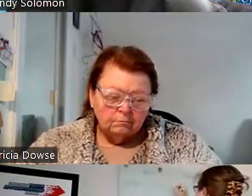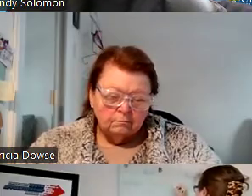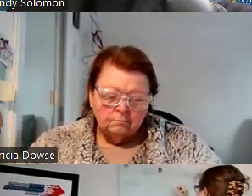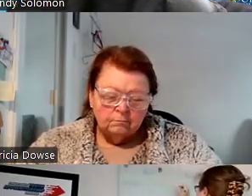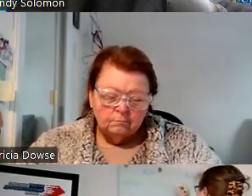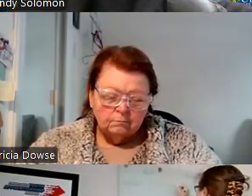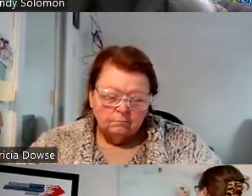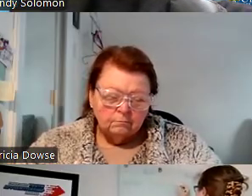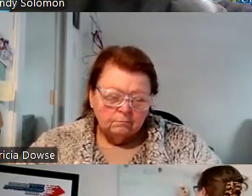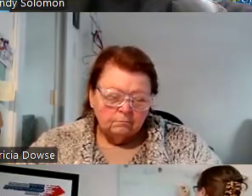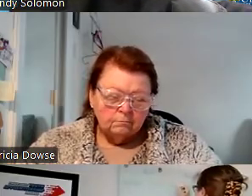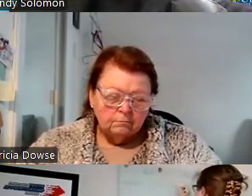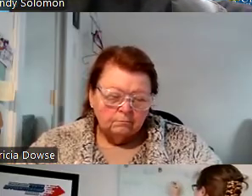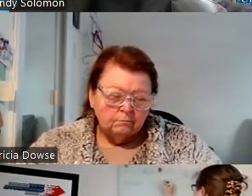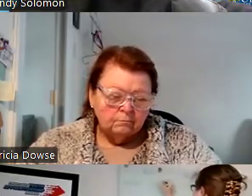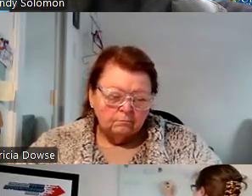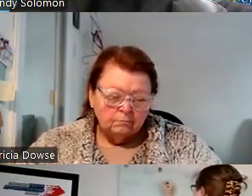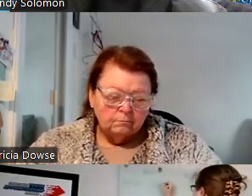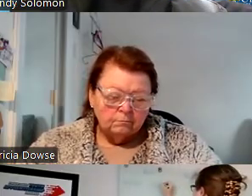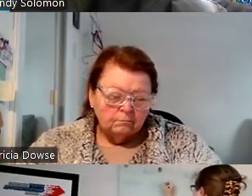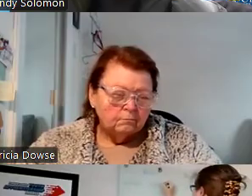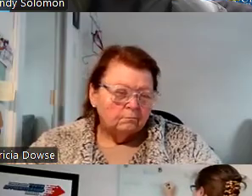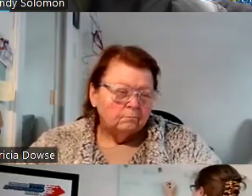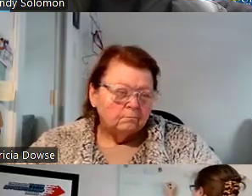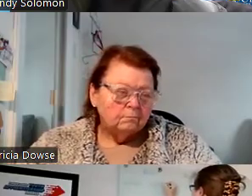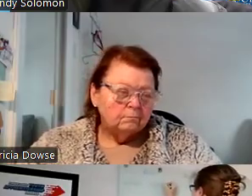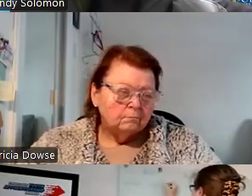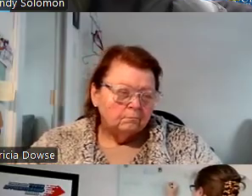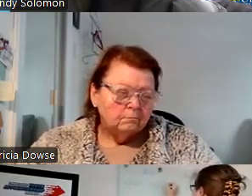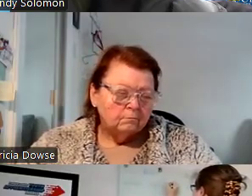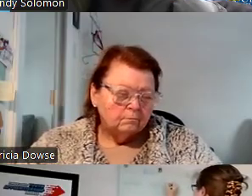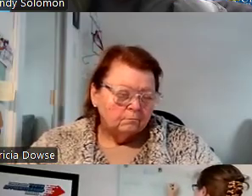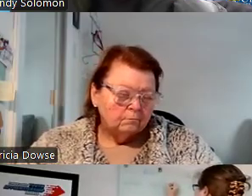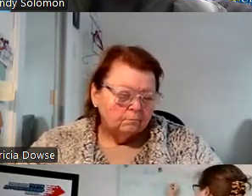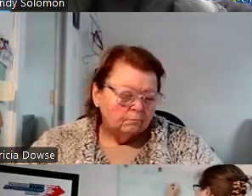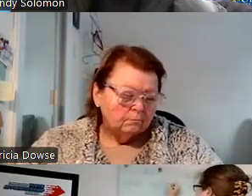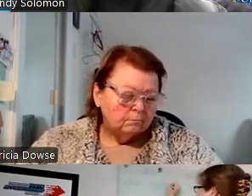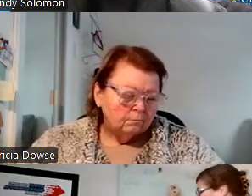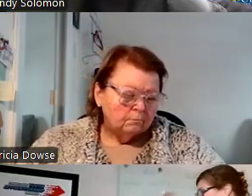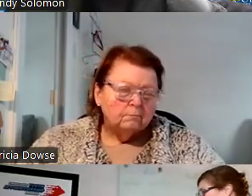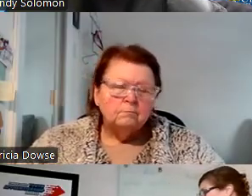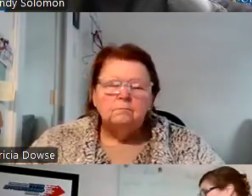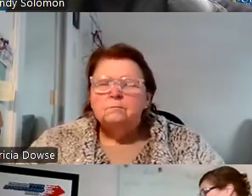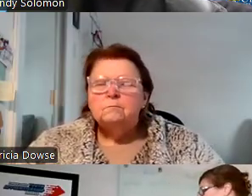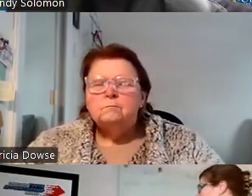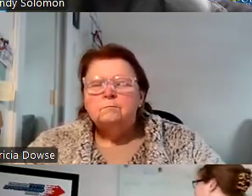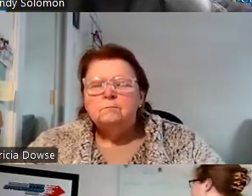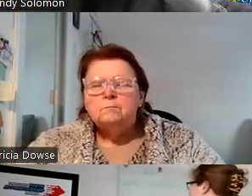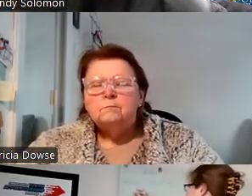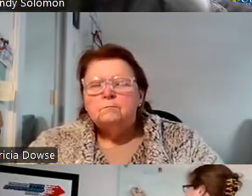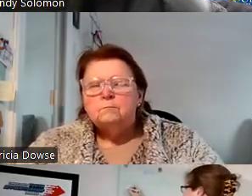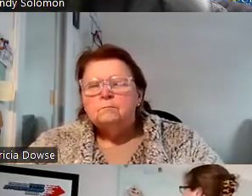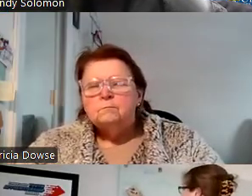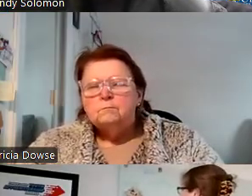burner. Everyone is being offered the opportunity to not only know what employment is, but have